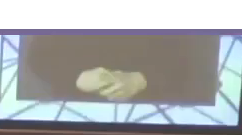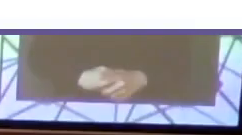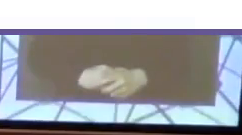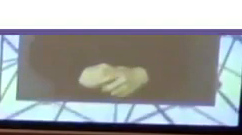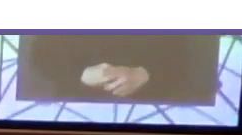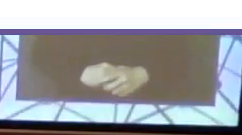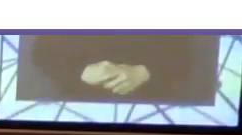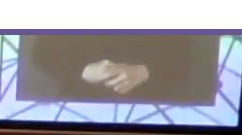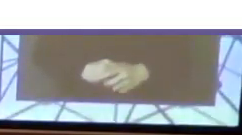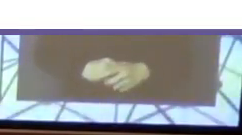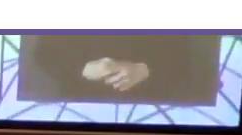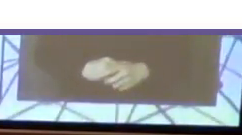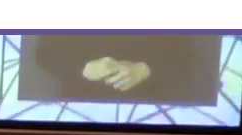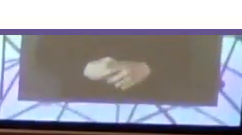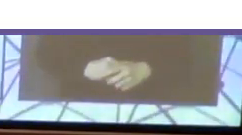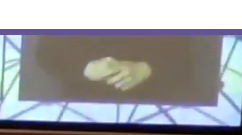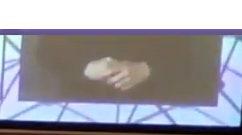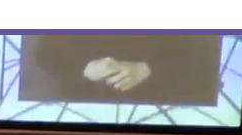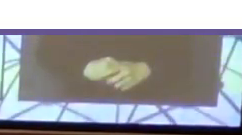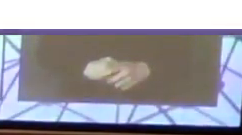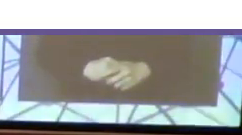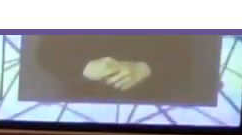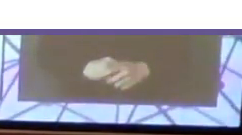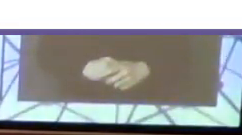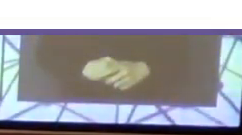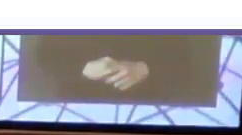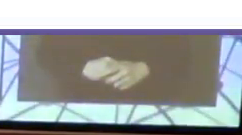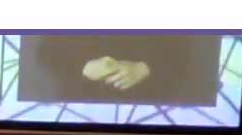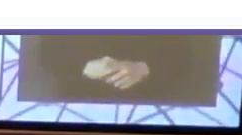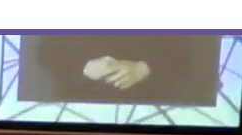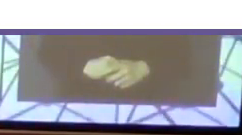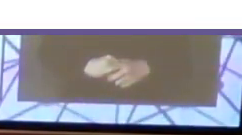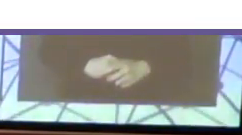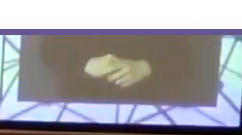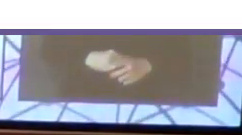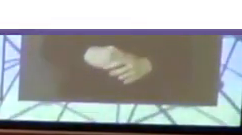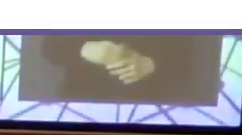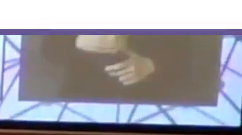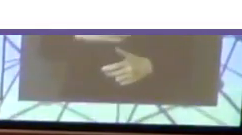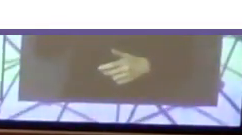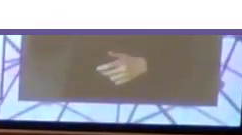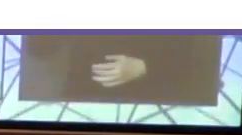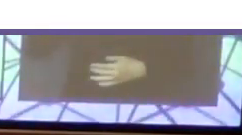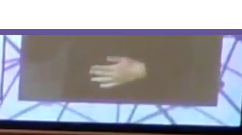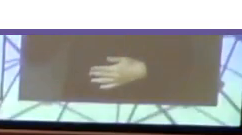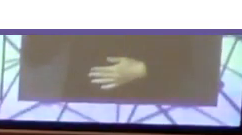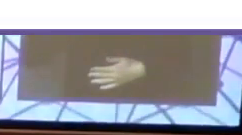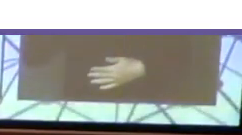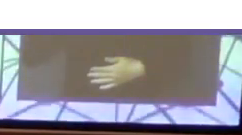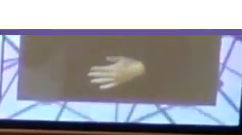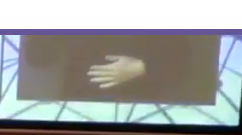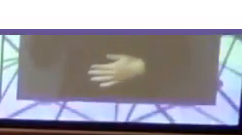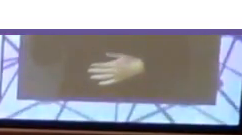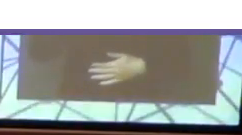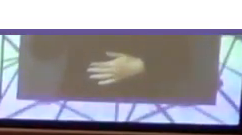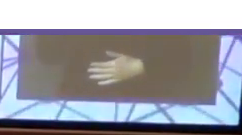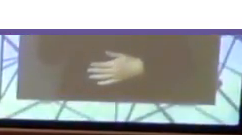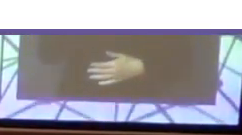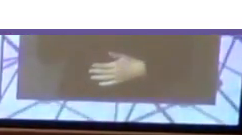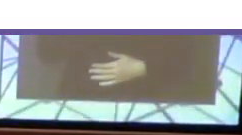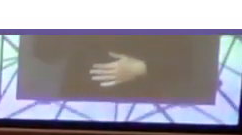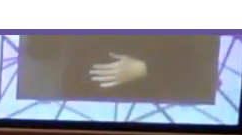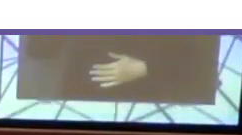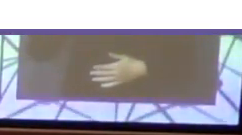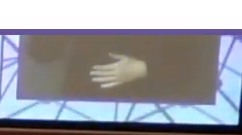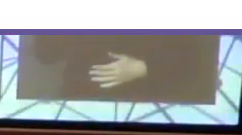While they do, I'll introduce myself. I think I know many of you. My name is Vicki Austin. I'm a co-founder of